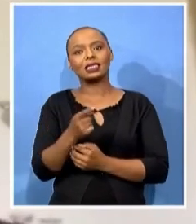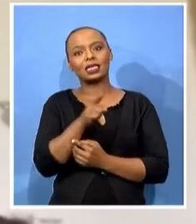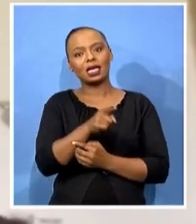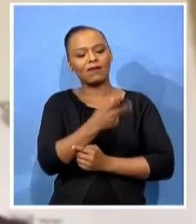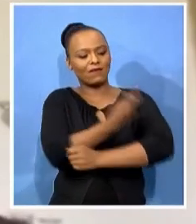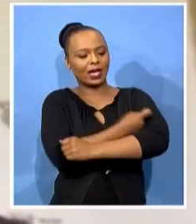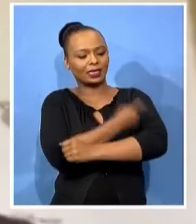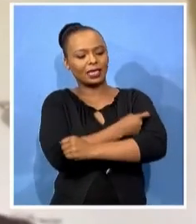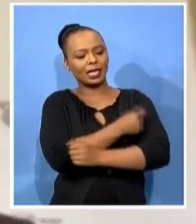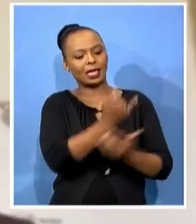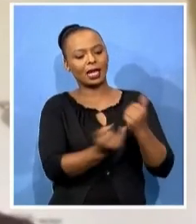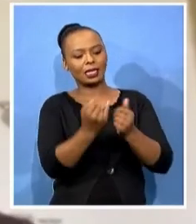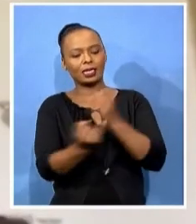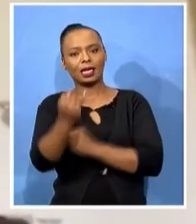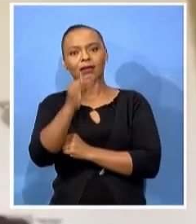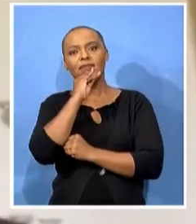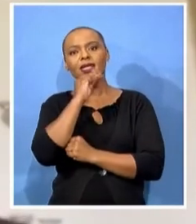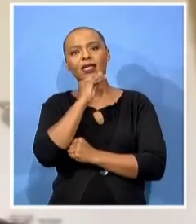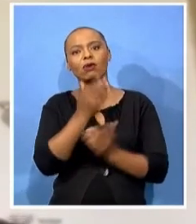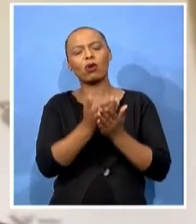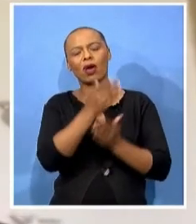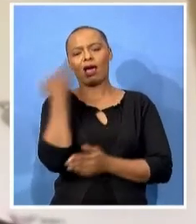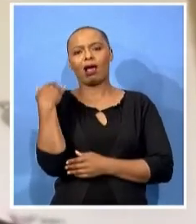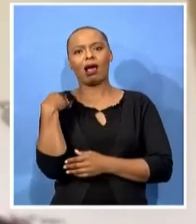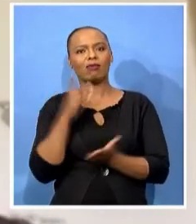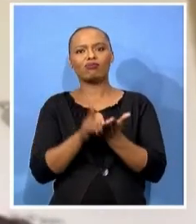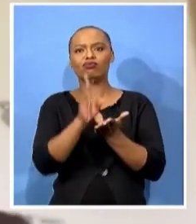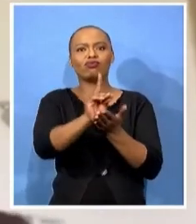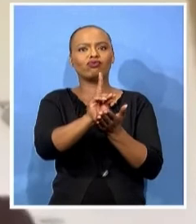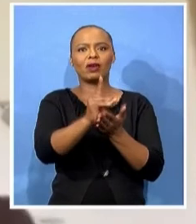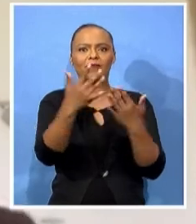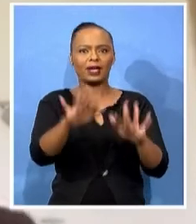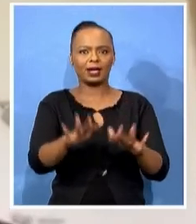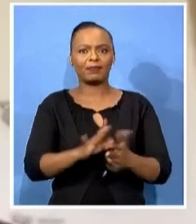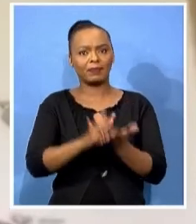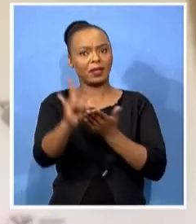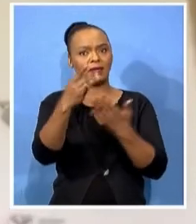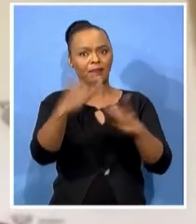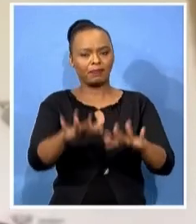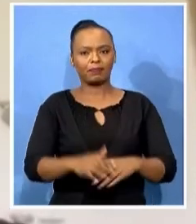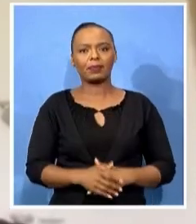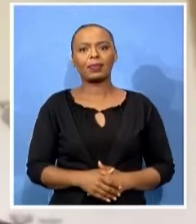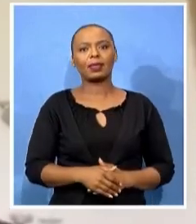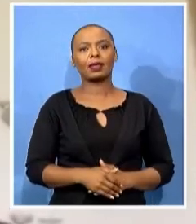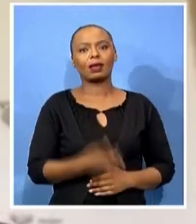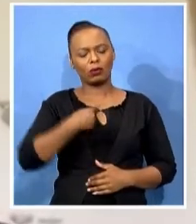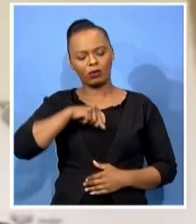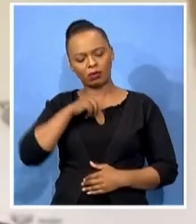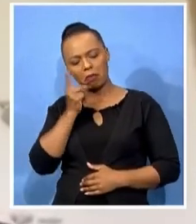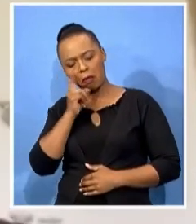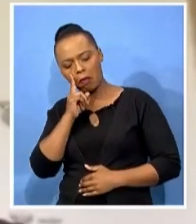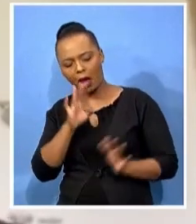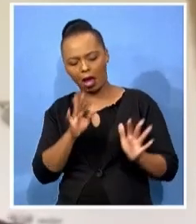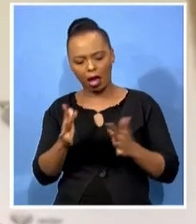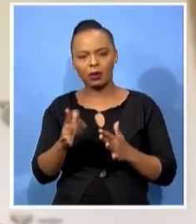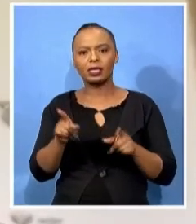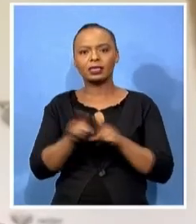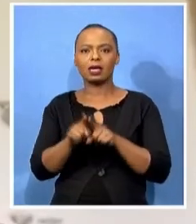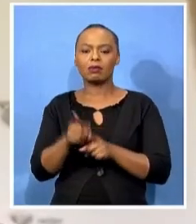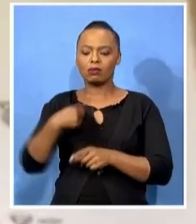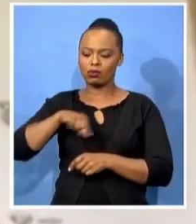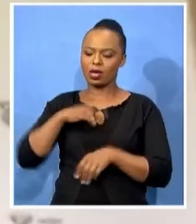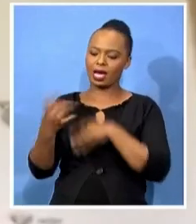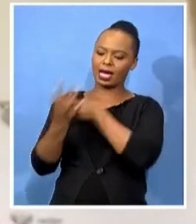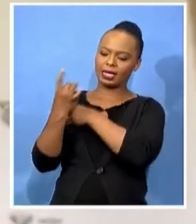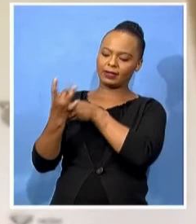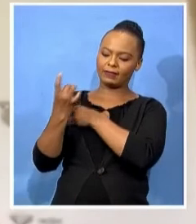out. Now, we were looking at that, and we were advised that, in fact, that was going to be much more riskier.